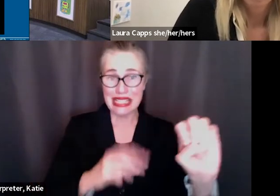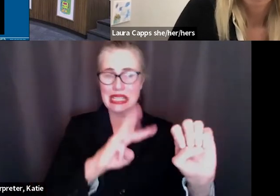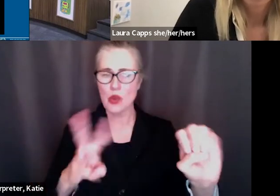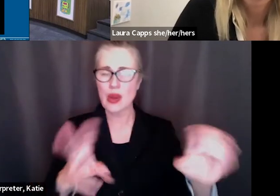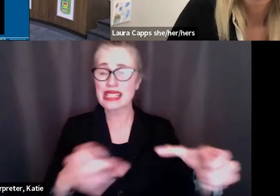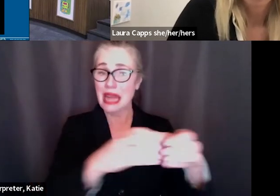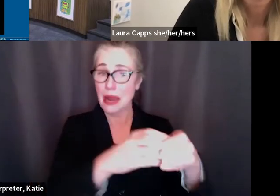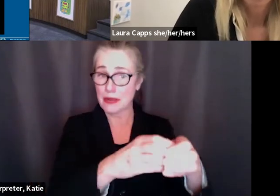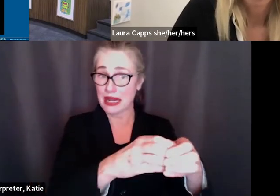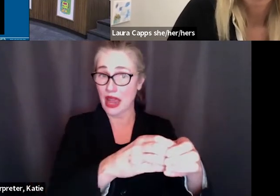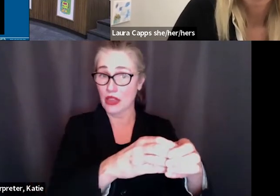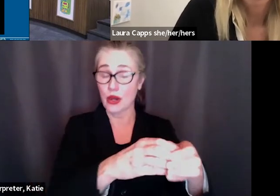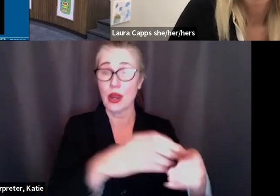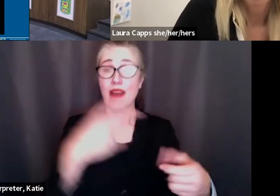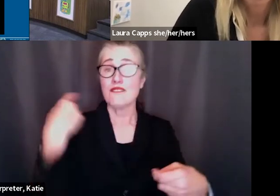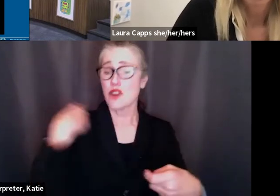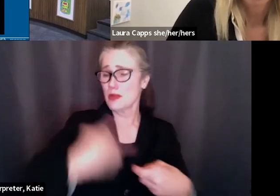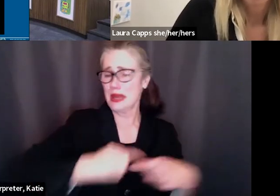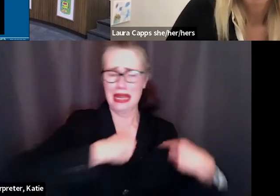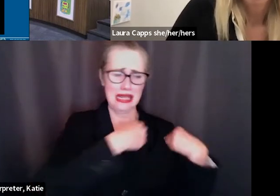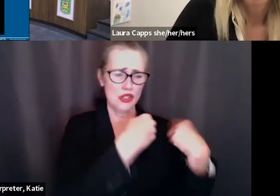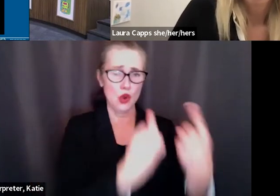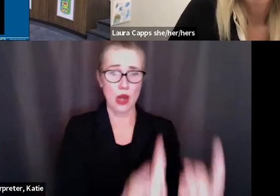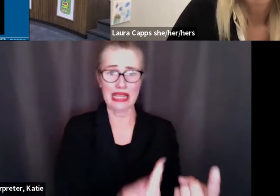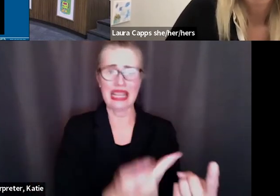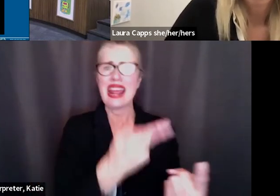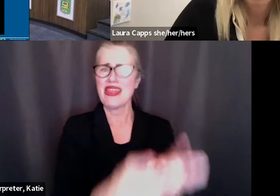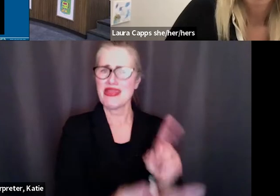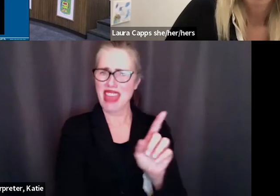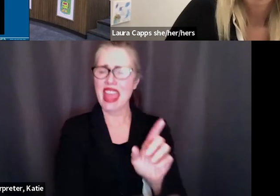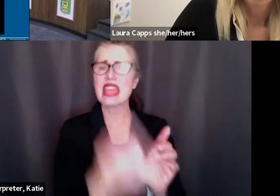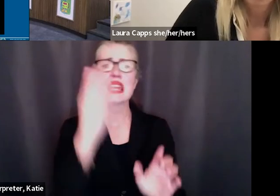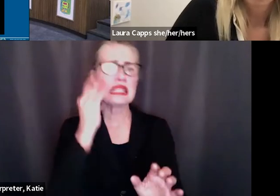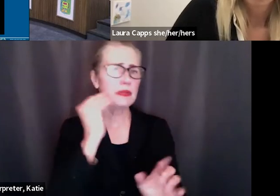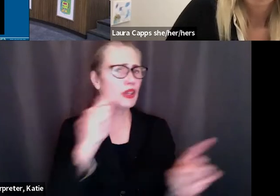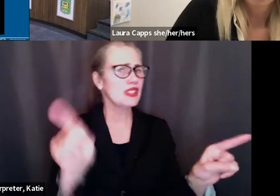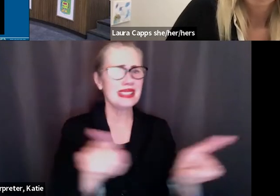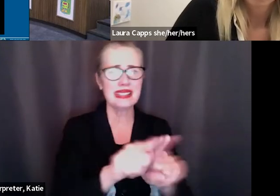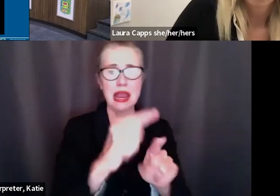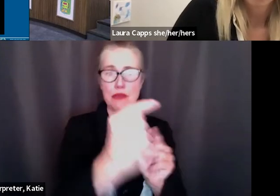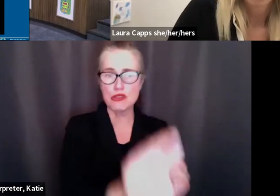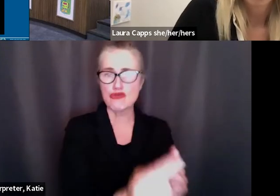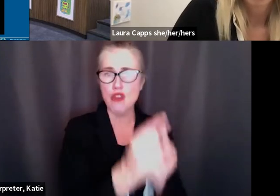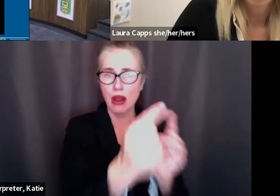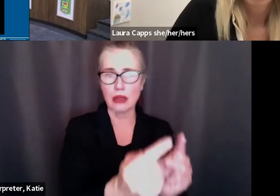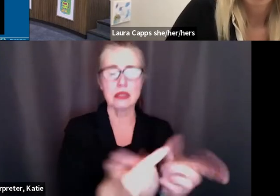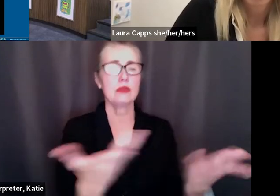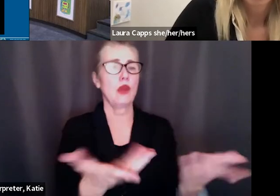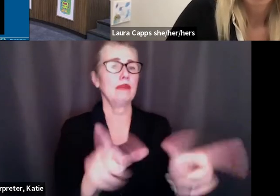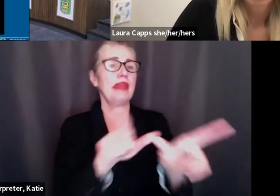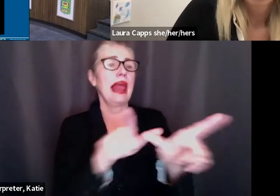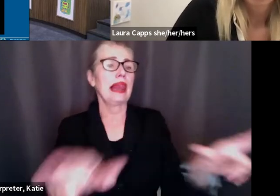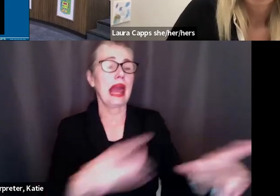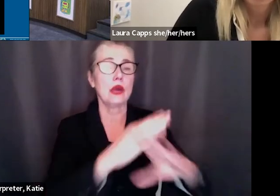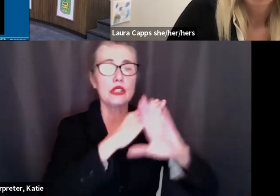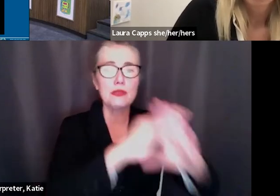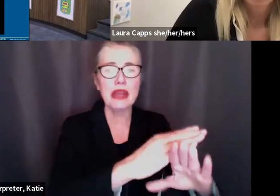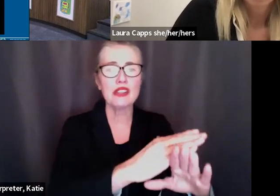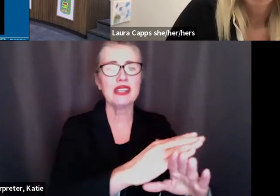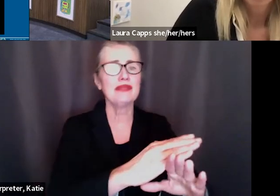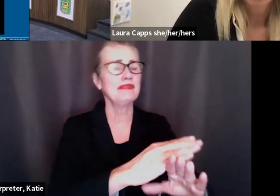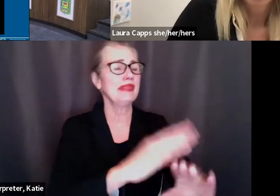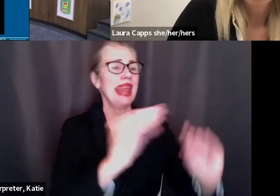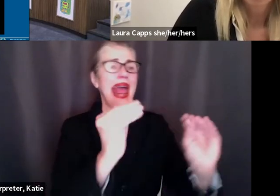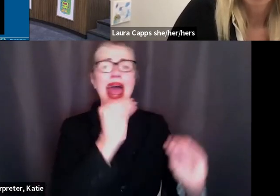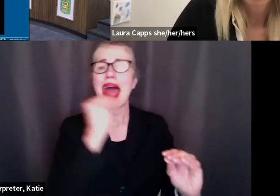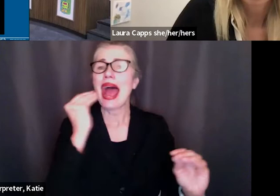together because students in those communities face similar struggles including language barriers housing and security the digital divide